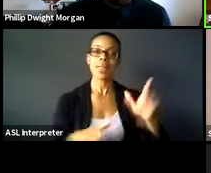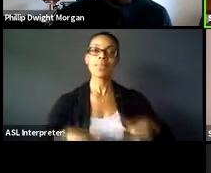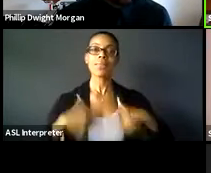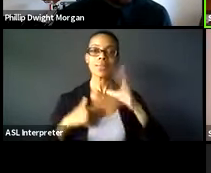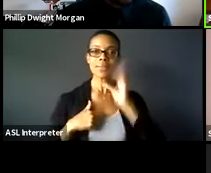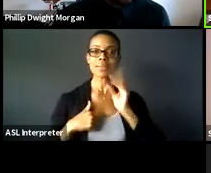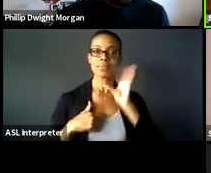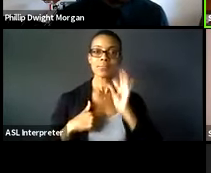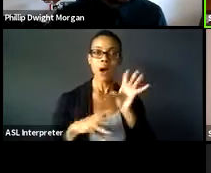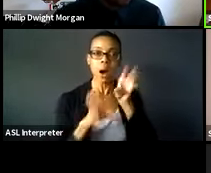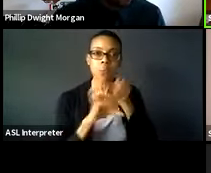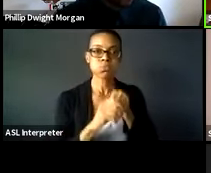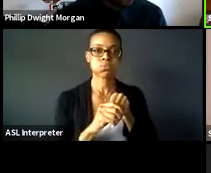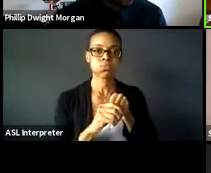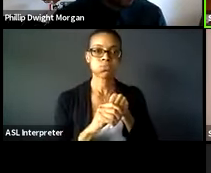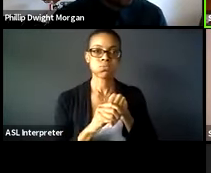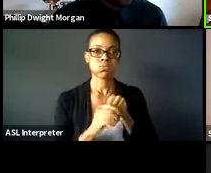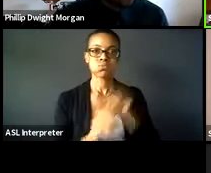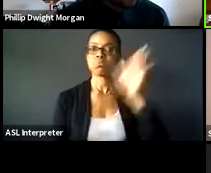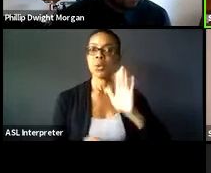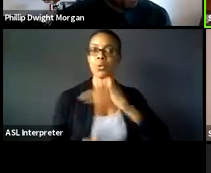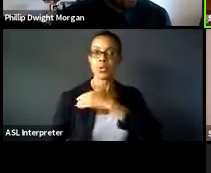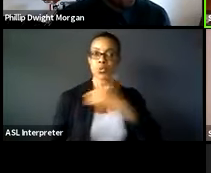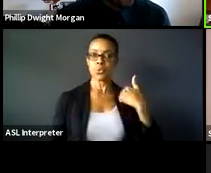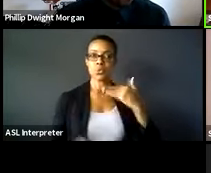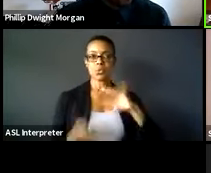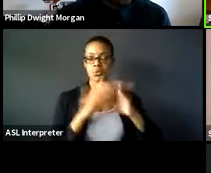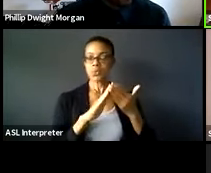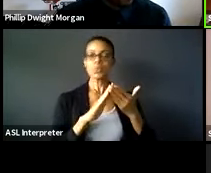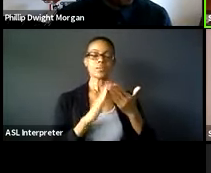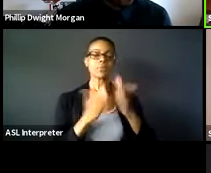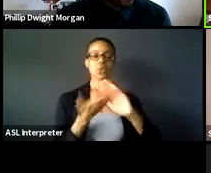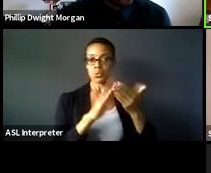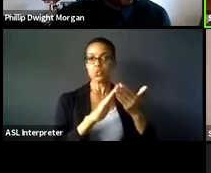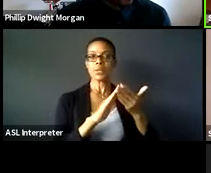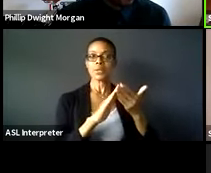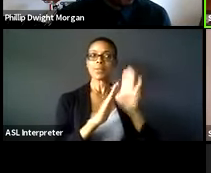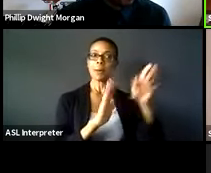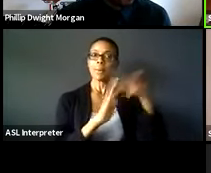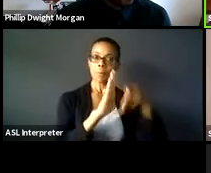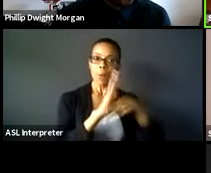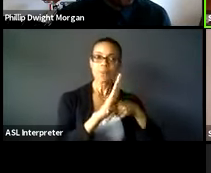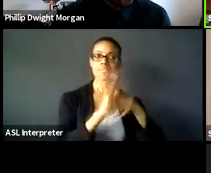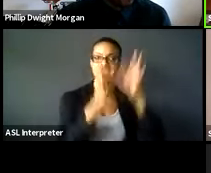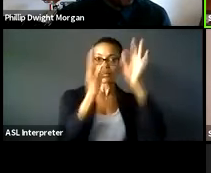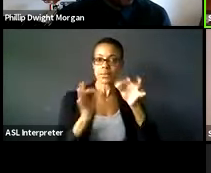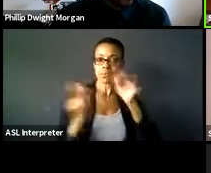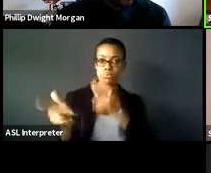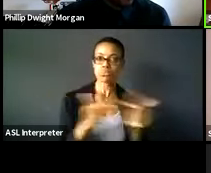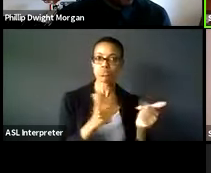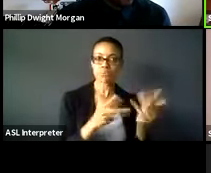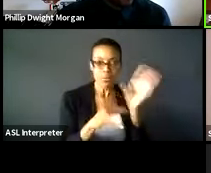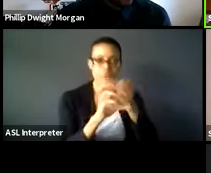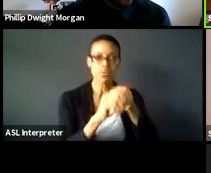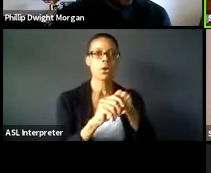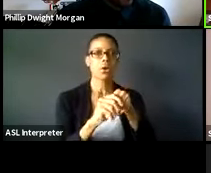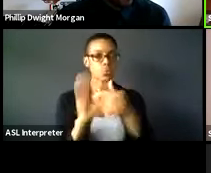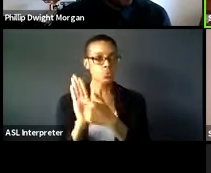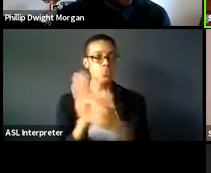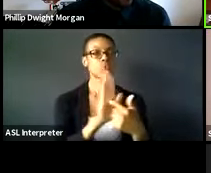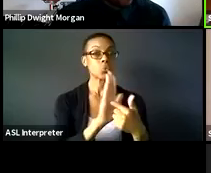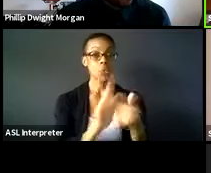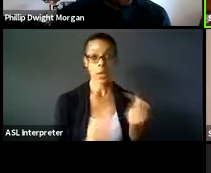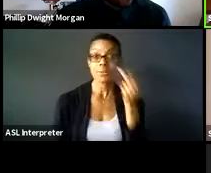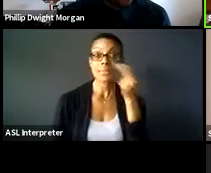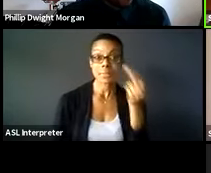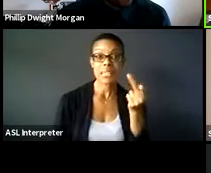other communities with them to those policy and decision makings. And I've seen that. I have seen in the